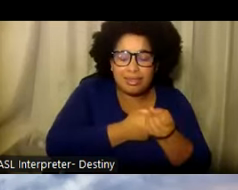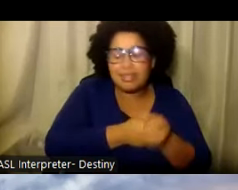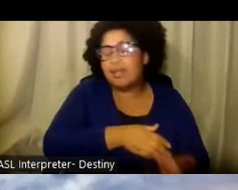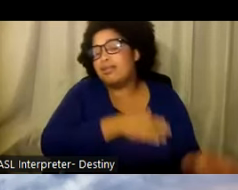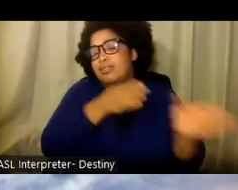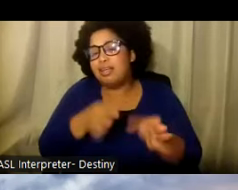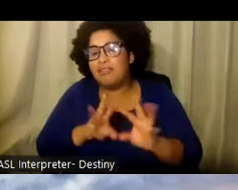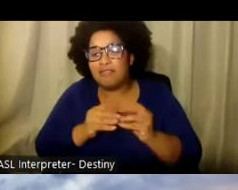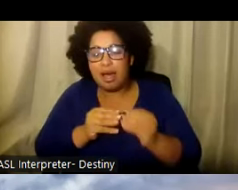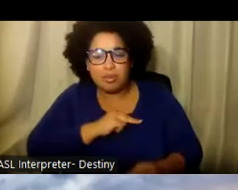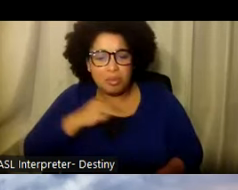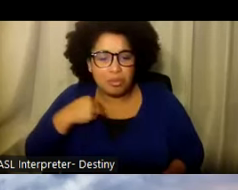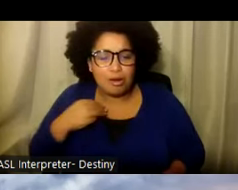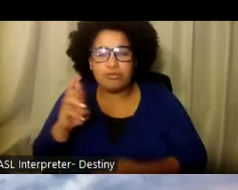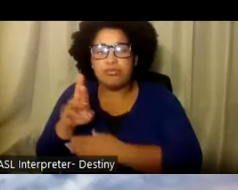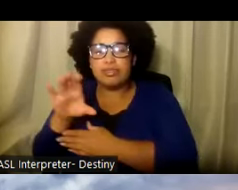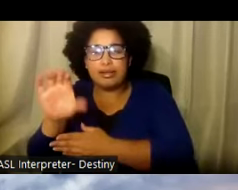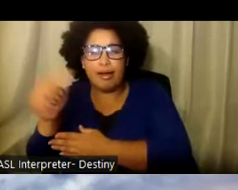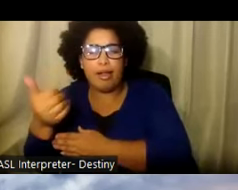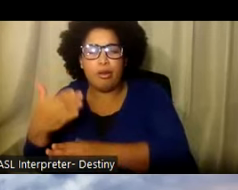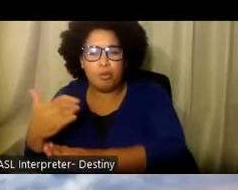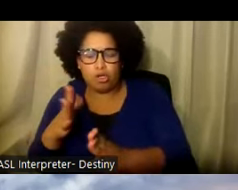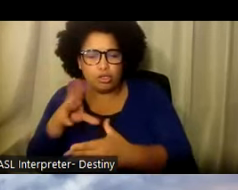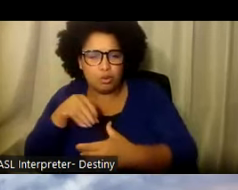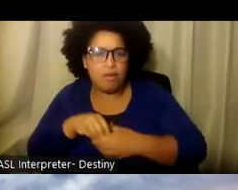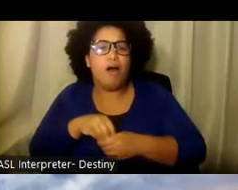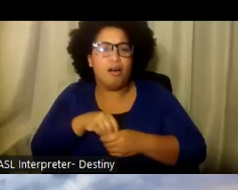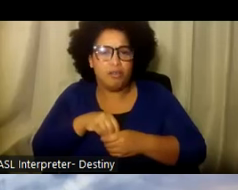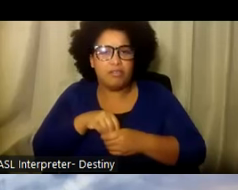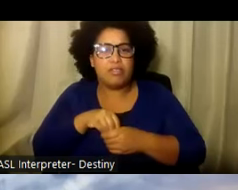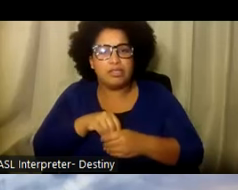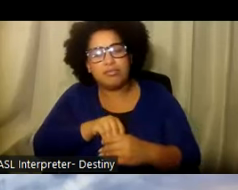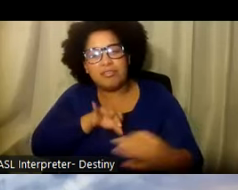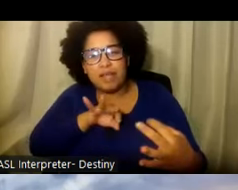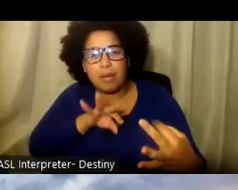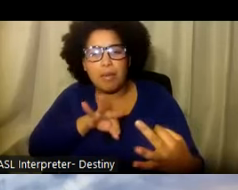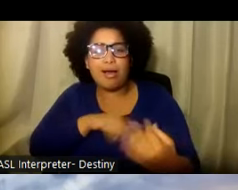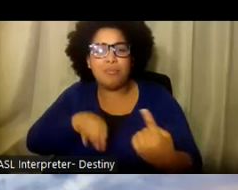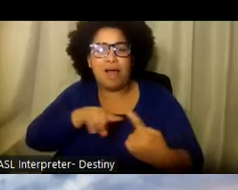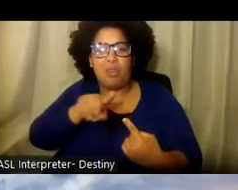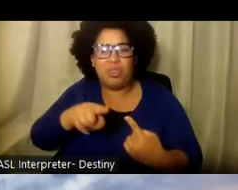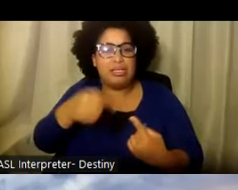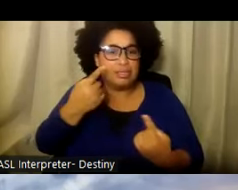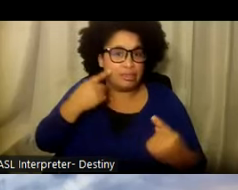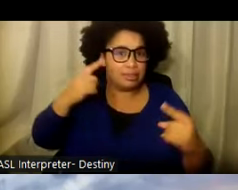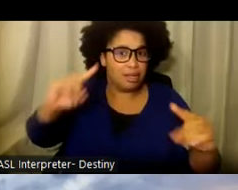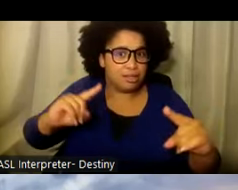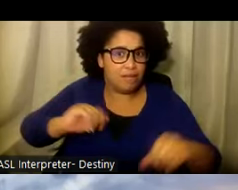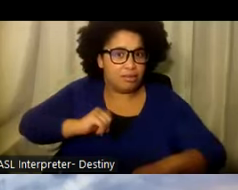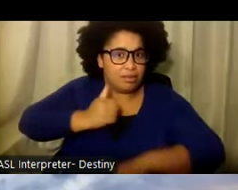providers, regional centers, and other partners, were engaged to provide input on the implementation of these